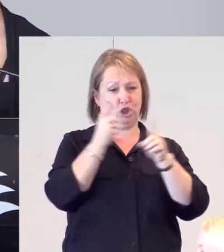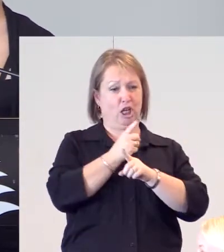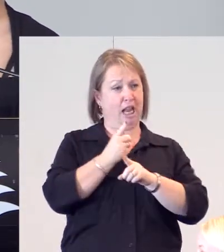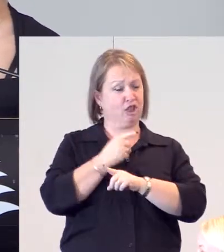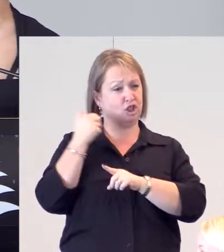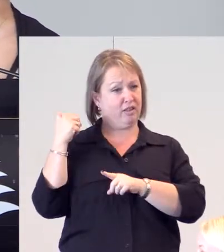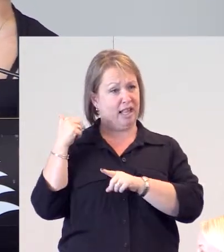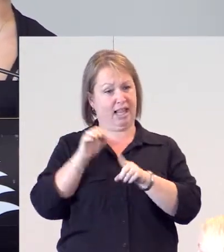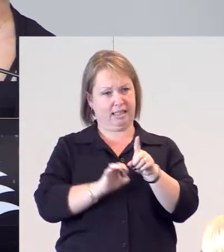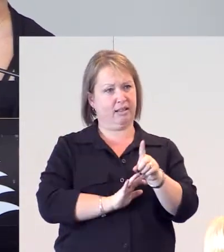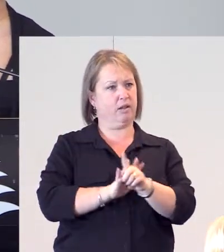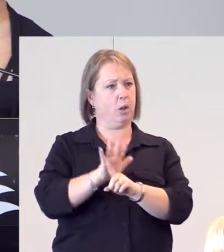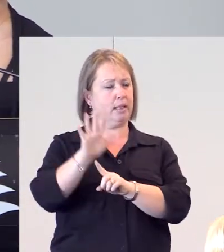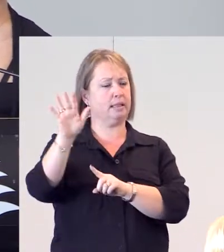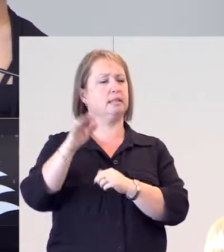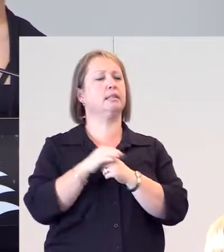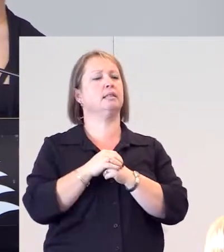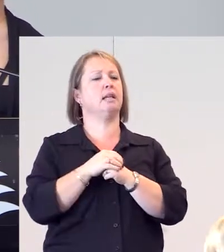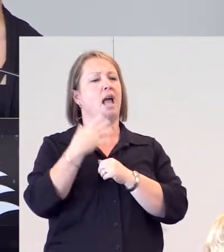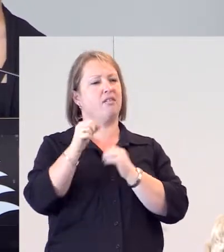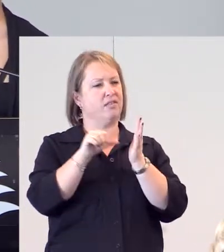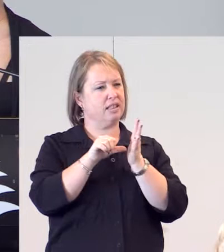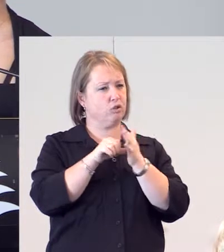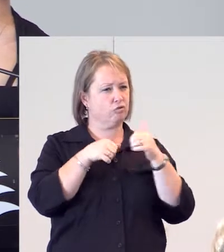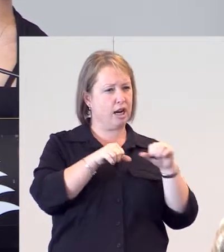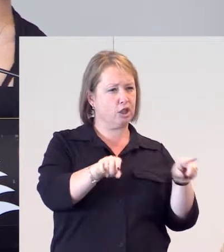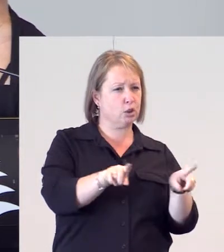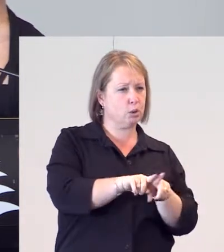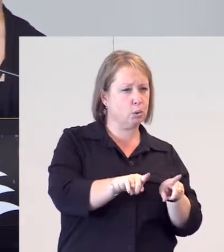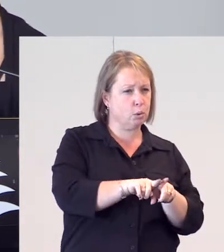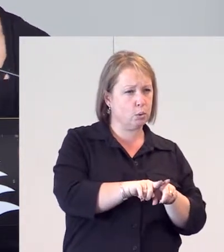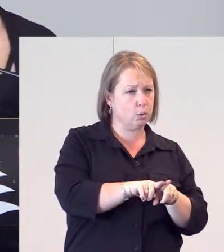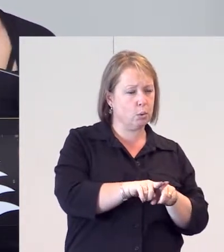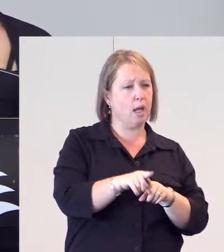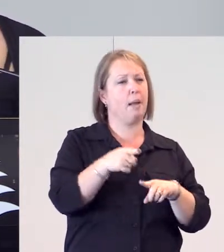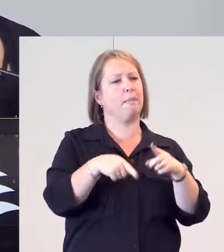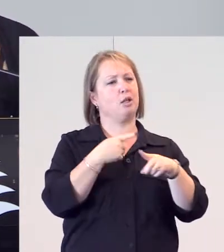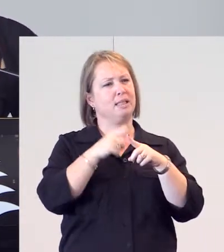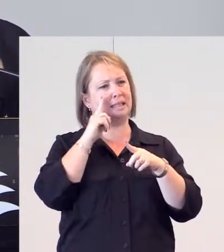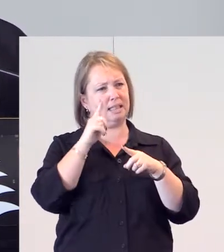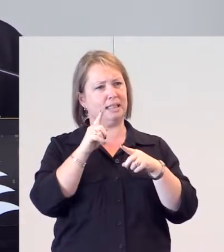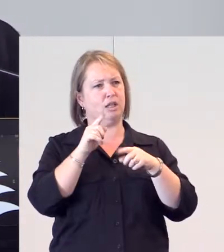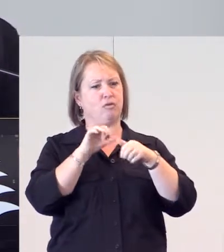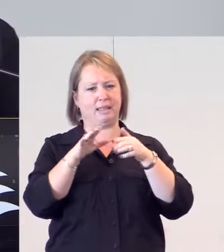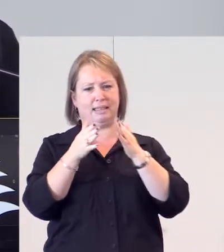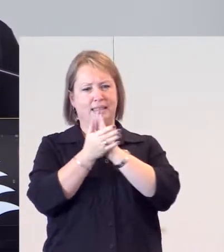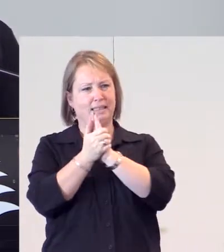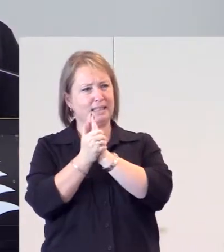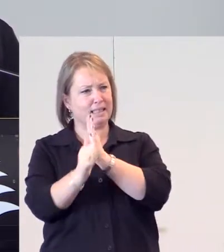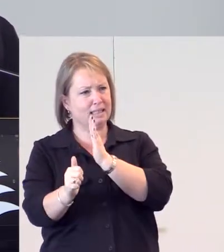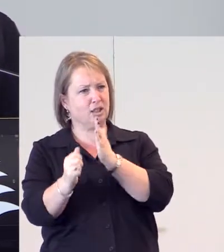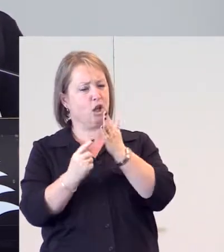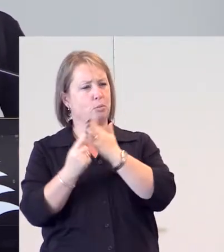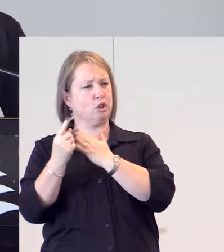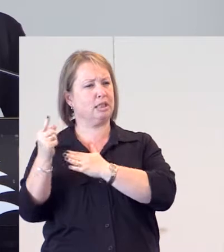influencing, and we've got the fiscal strategies as well as if you look at Great Skills Real Opportunity, which is the vet